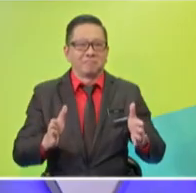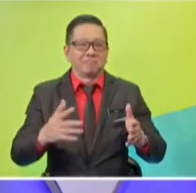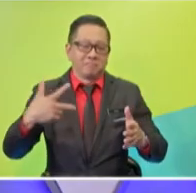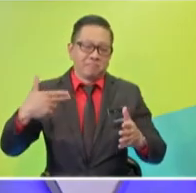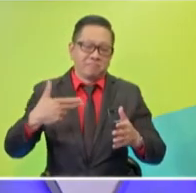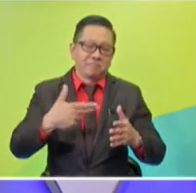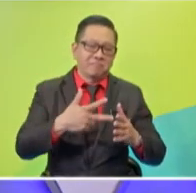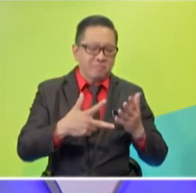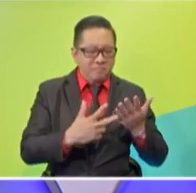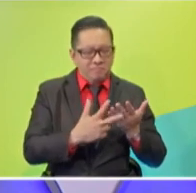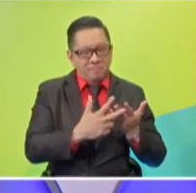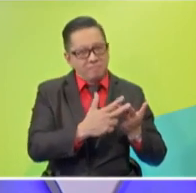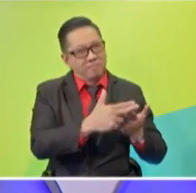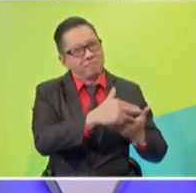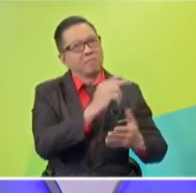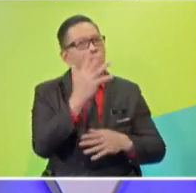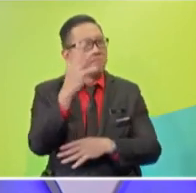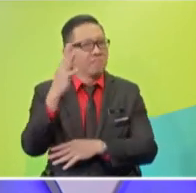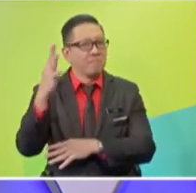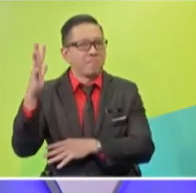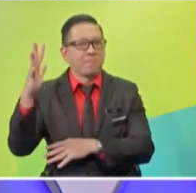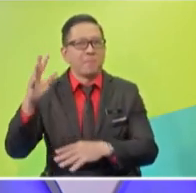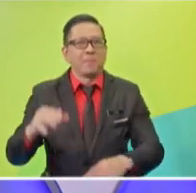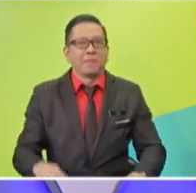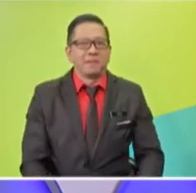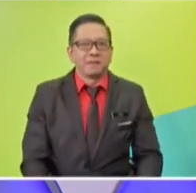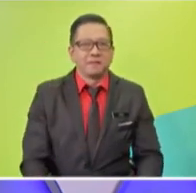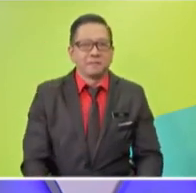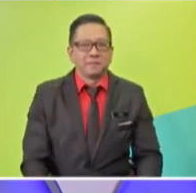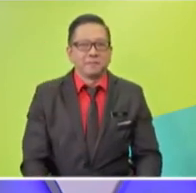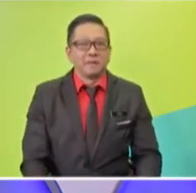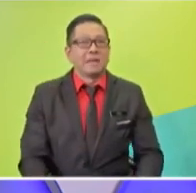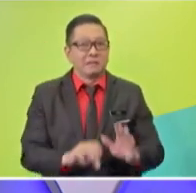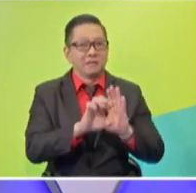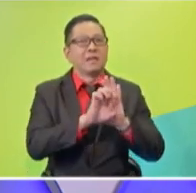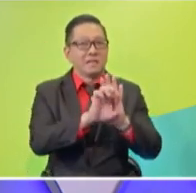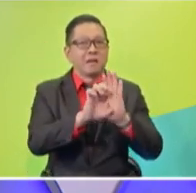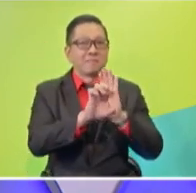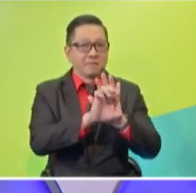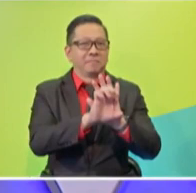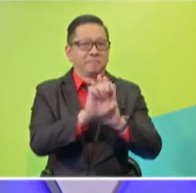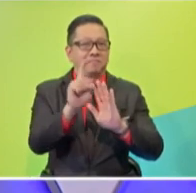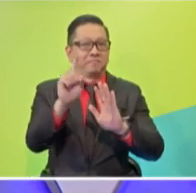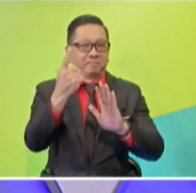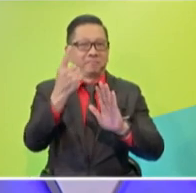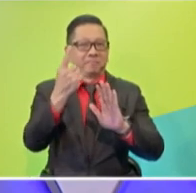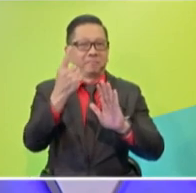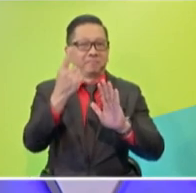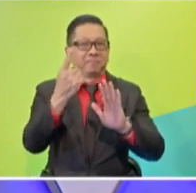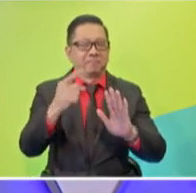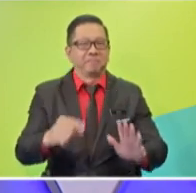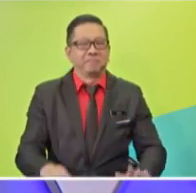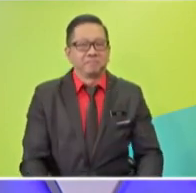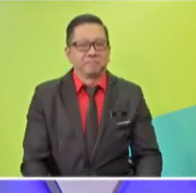the stilts because in the pupil's book, it said that the gardener in the safari used the stilts to move around. Oh, because, they